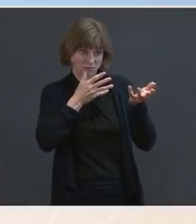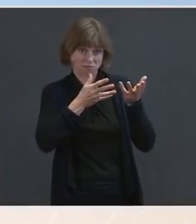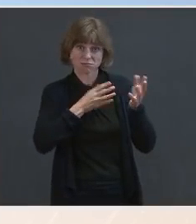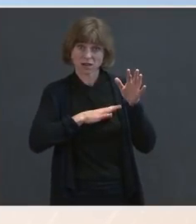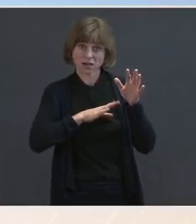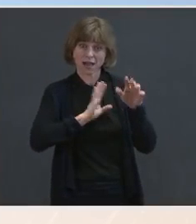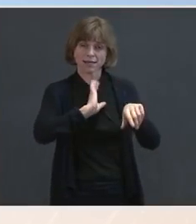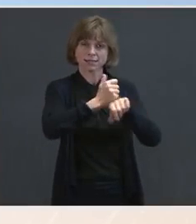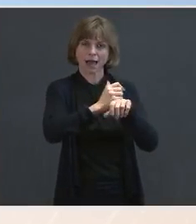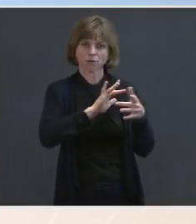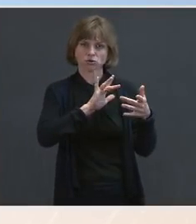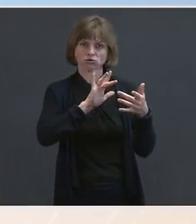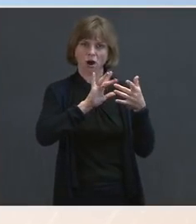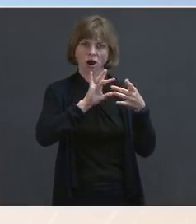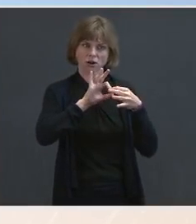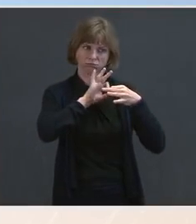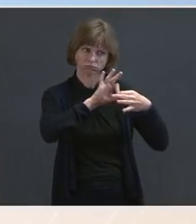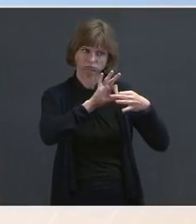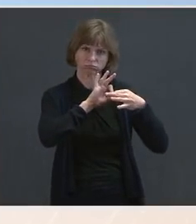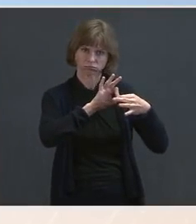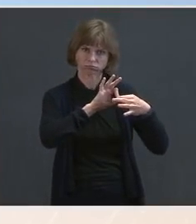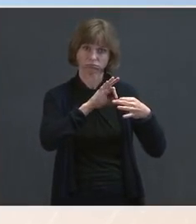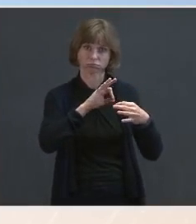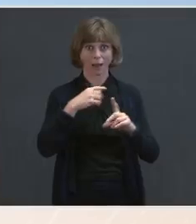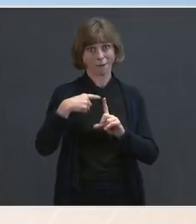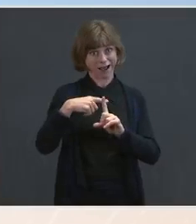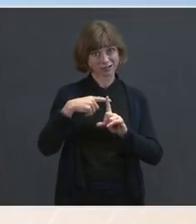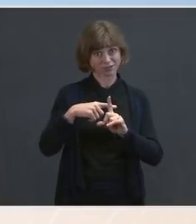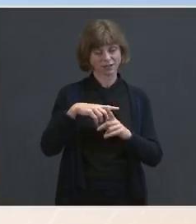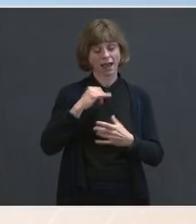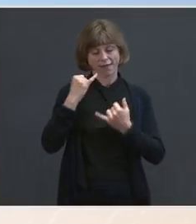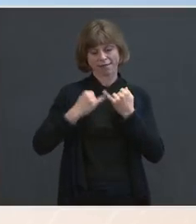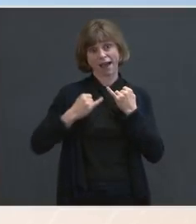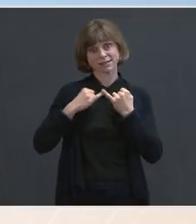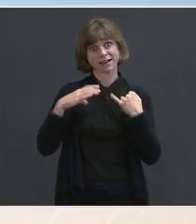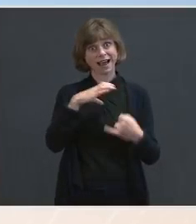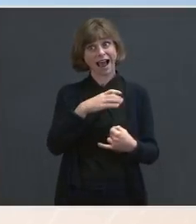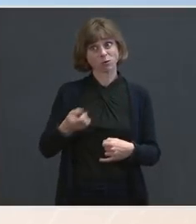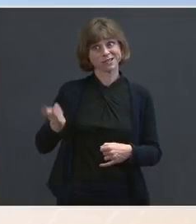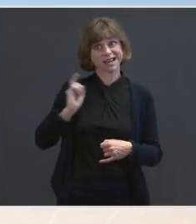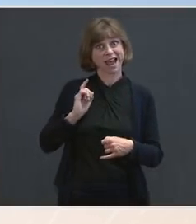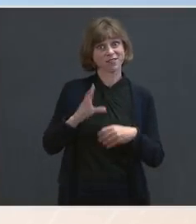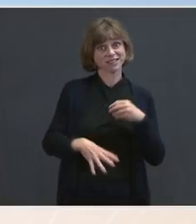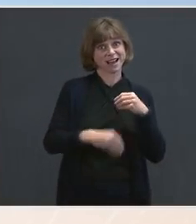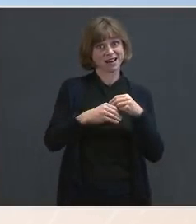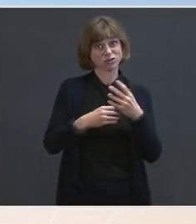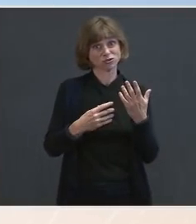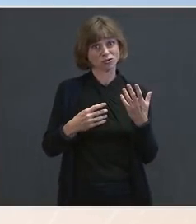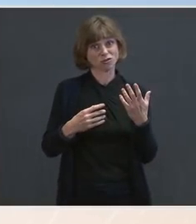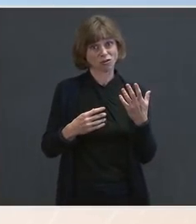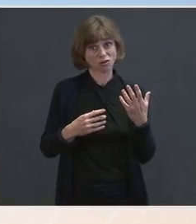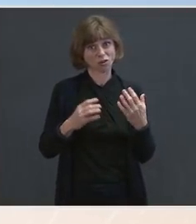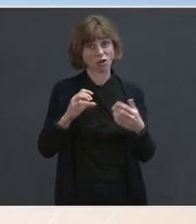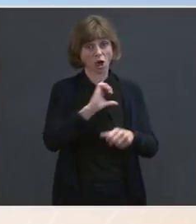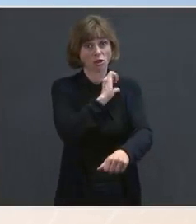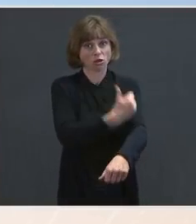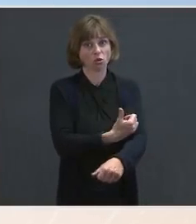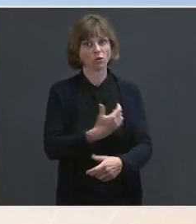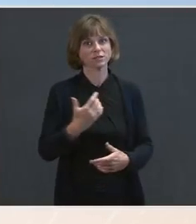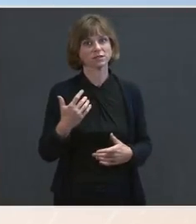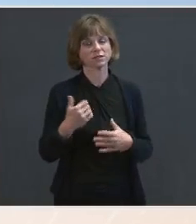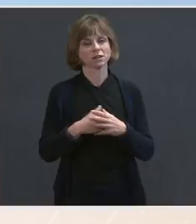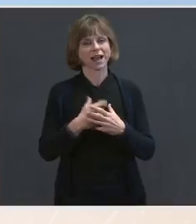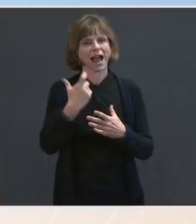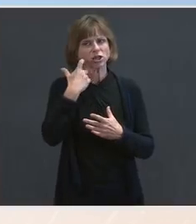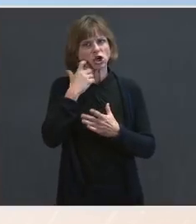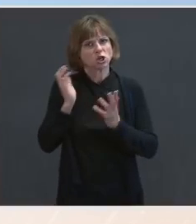them affirmatively. Lastly, Congress has given us additional authorities on this, and we're going to use them. The Hannon Act was just enacted. In fact, I was just